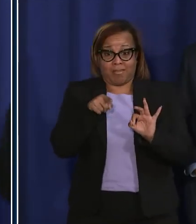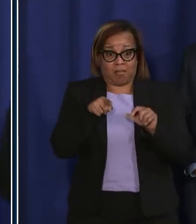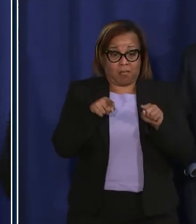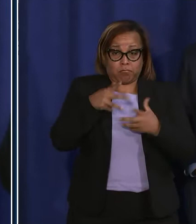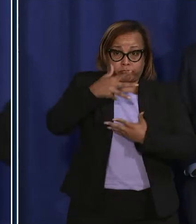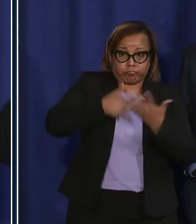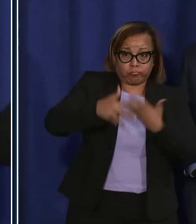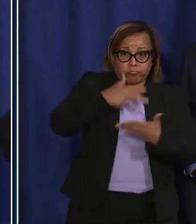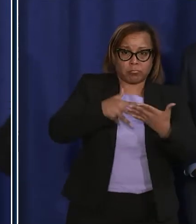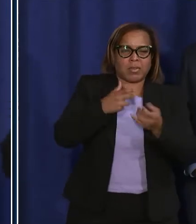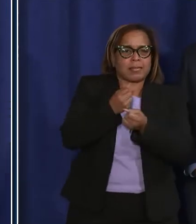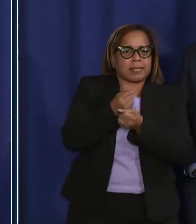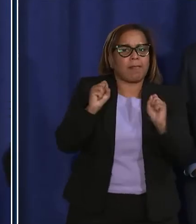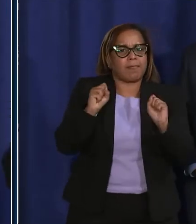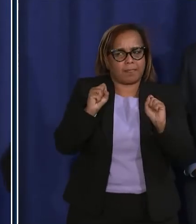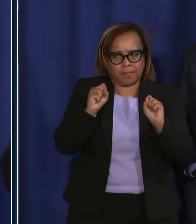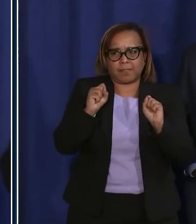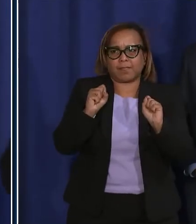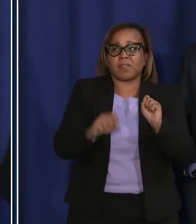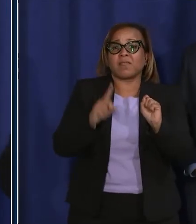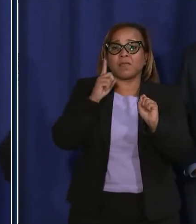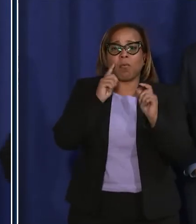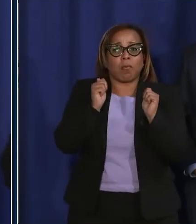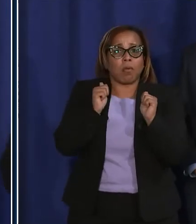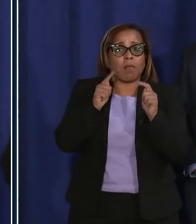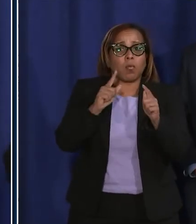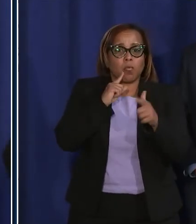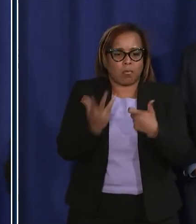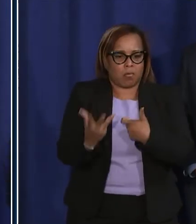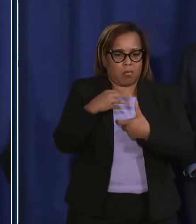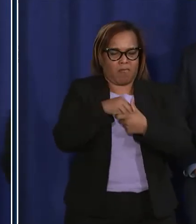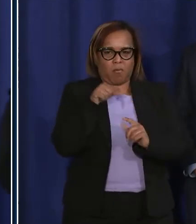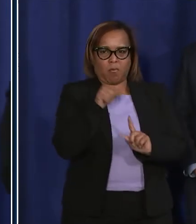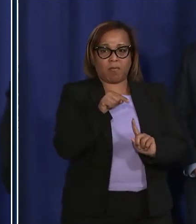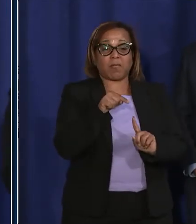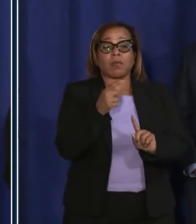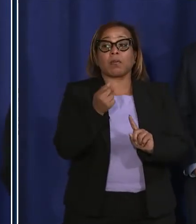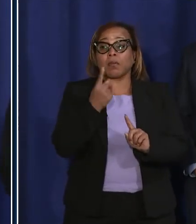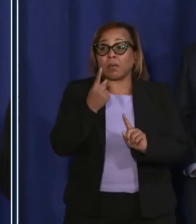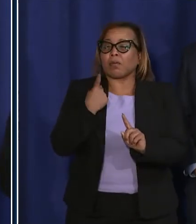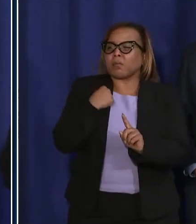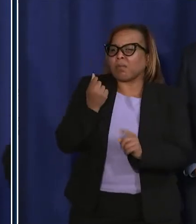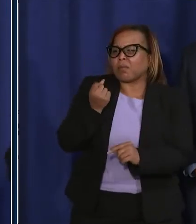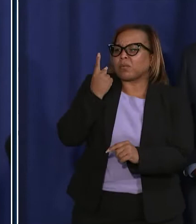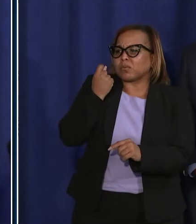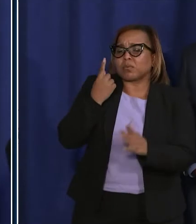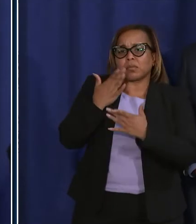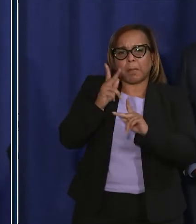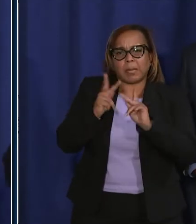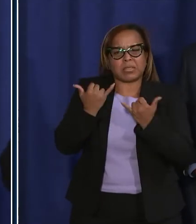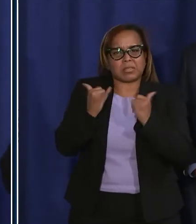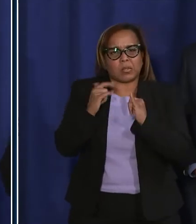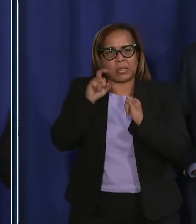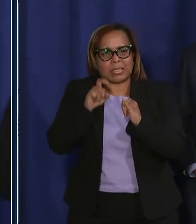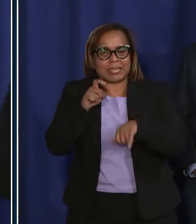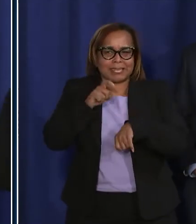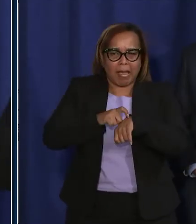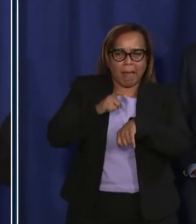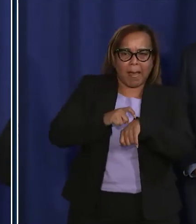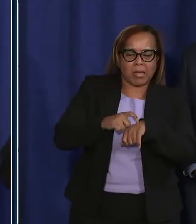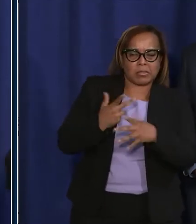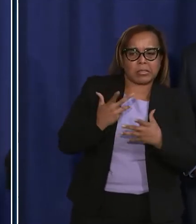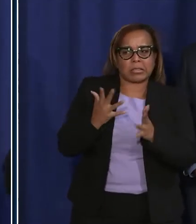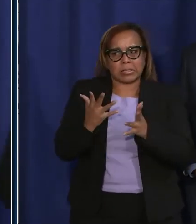interactions are as safe as possible for everyone involved. Again, we understand that some people still need time to